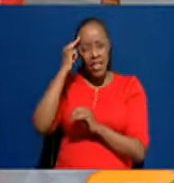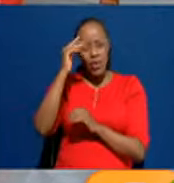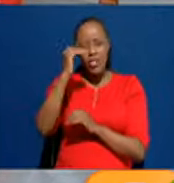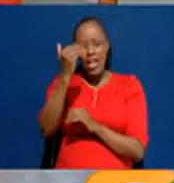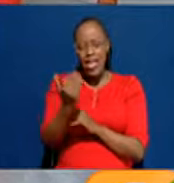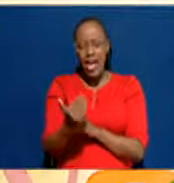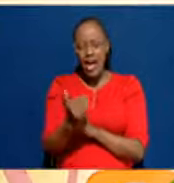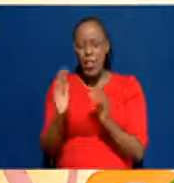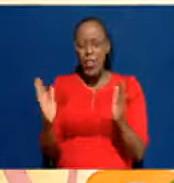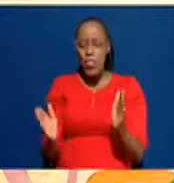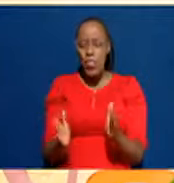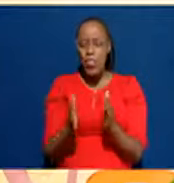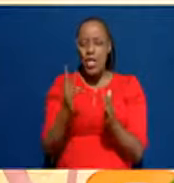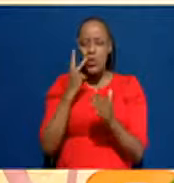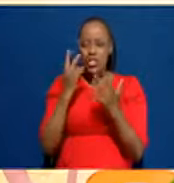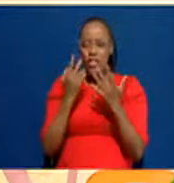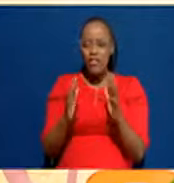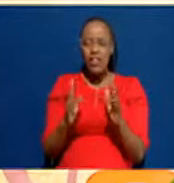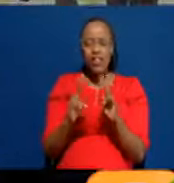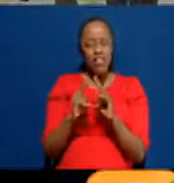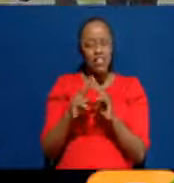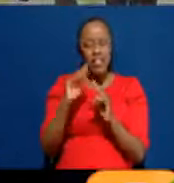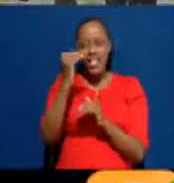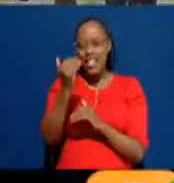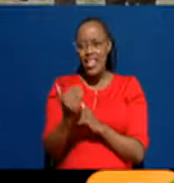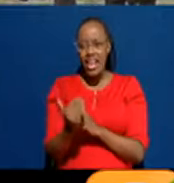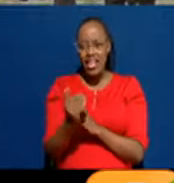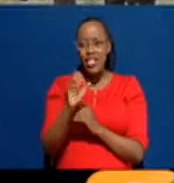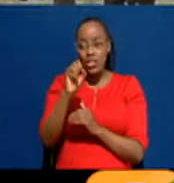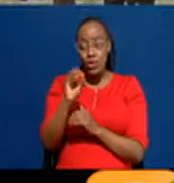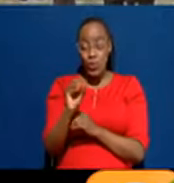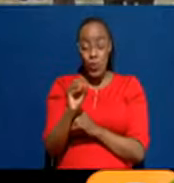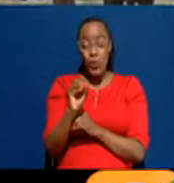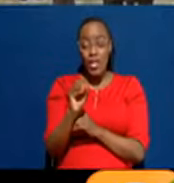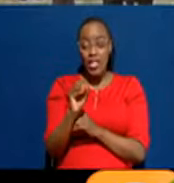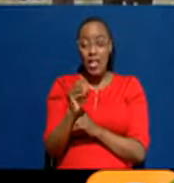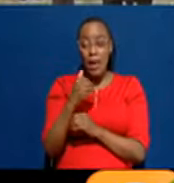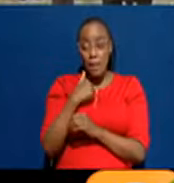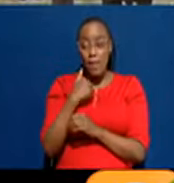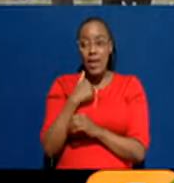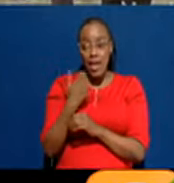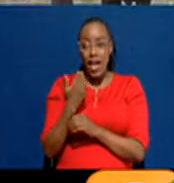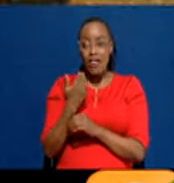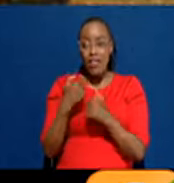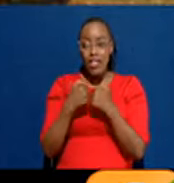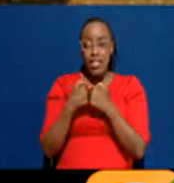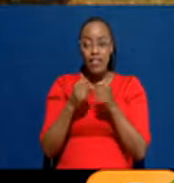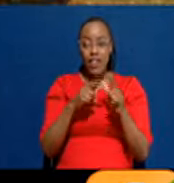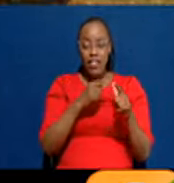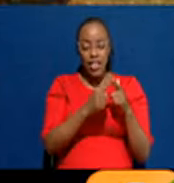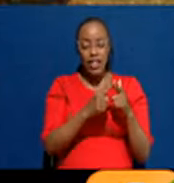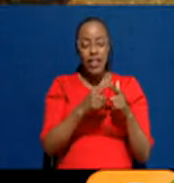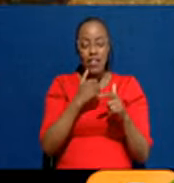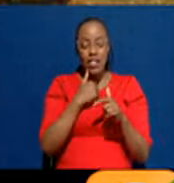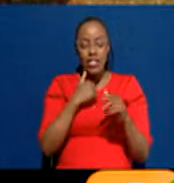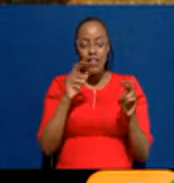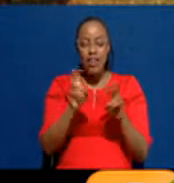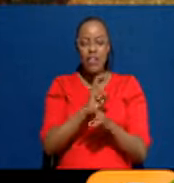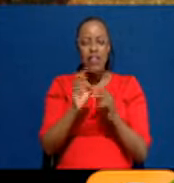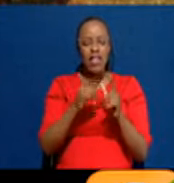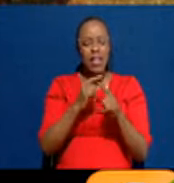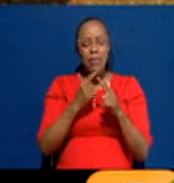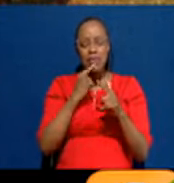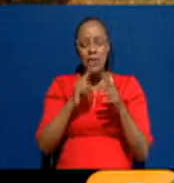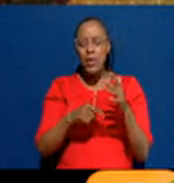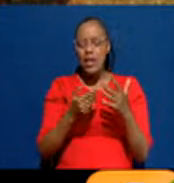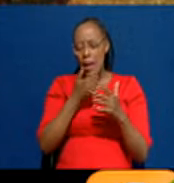one. So now on a picture, nilikuwa budogo. So, but nilikuwa na courage. Alafu nilikuwa na tafuta future pia. Nikasema,